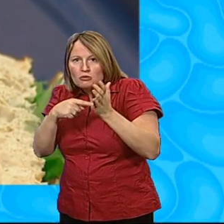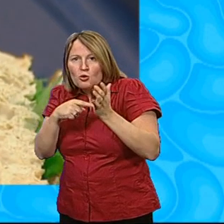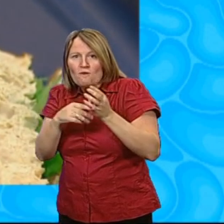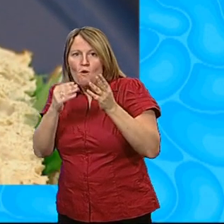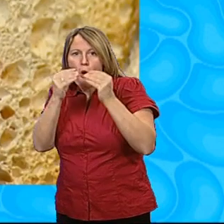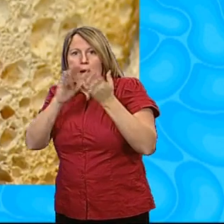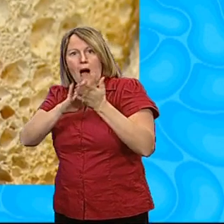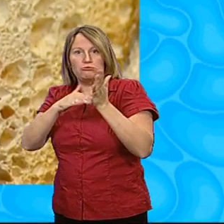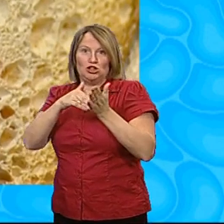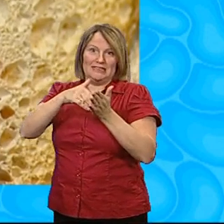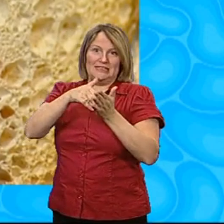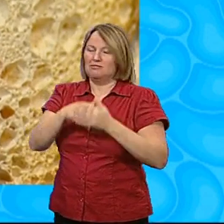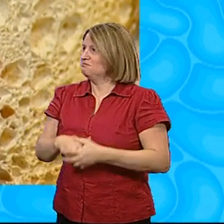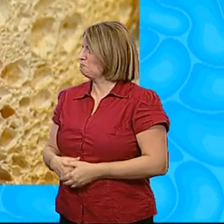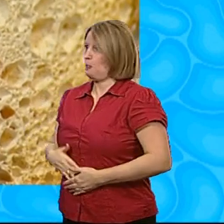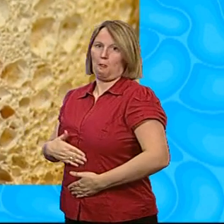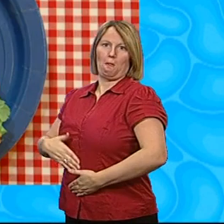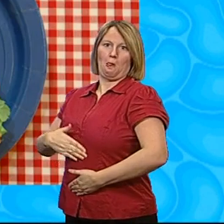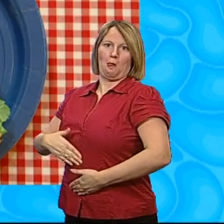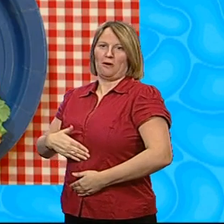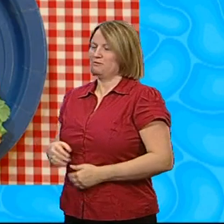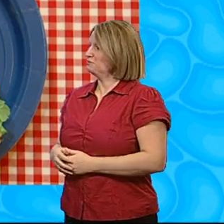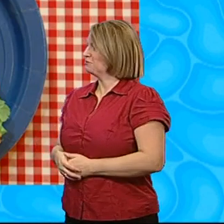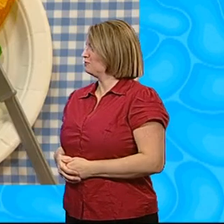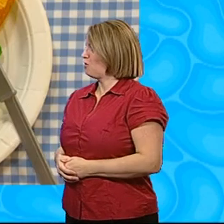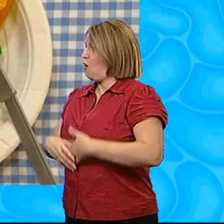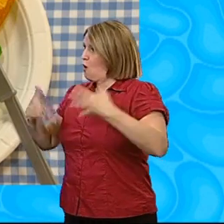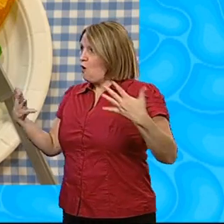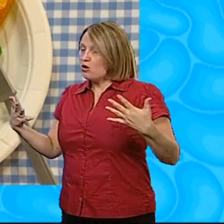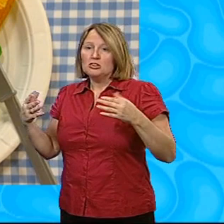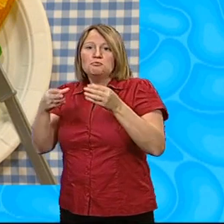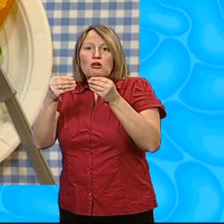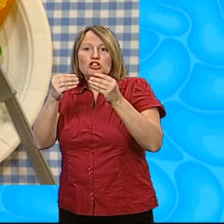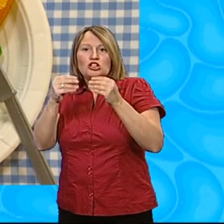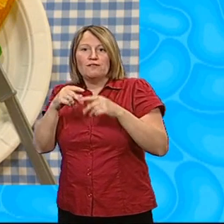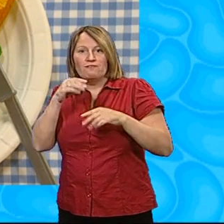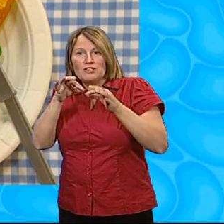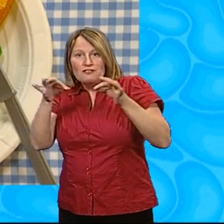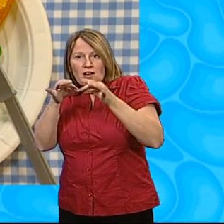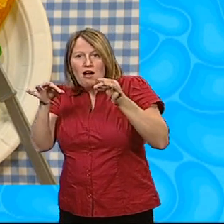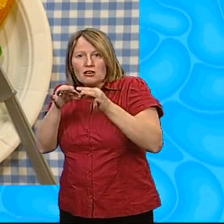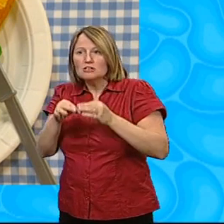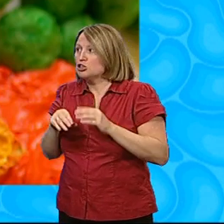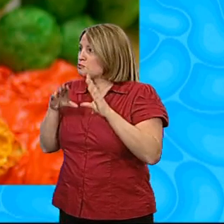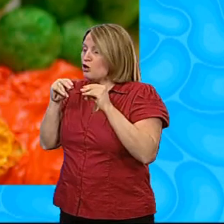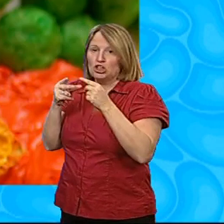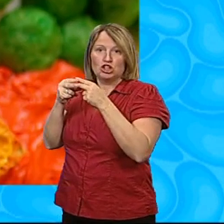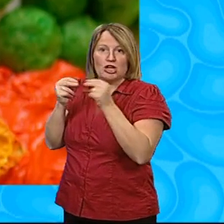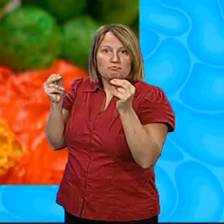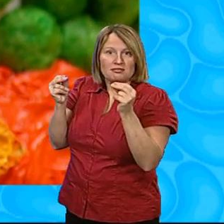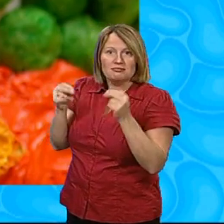foam ham and cheese. Mmm! Or how about sponge fish